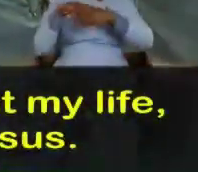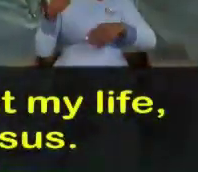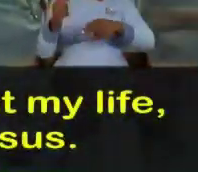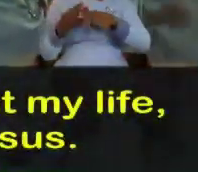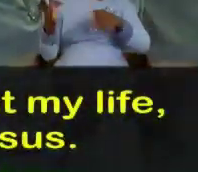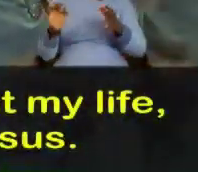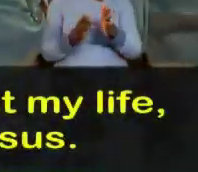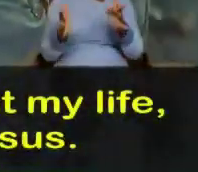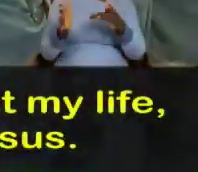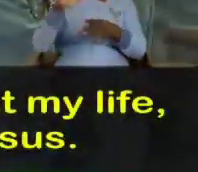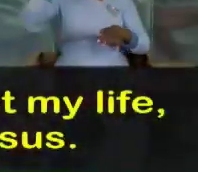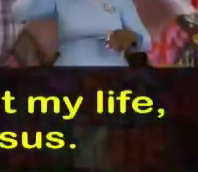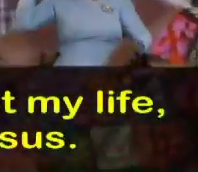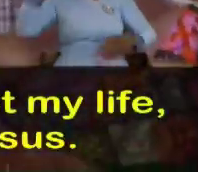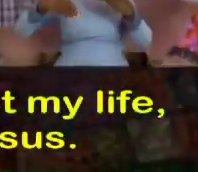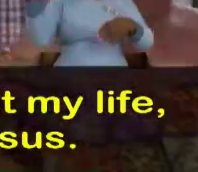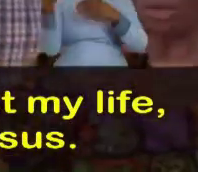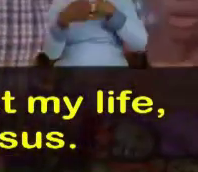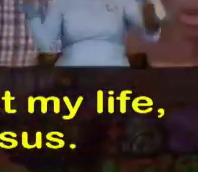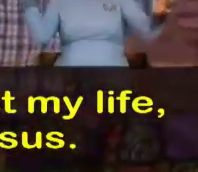Ni oruko Jesu.